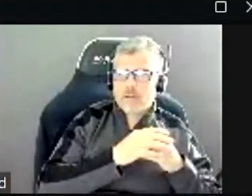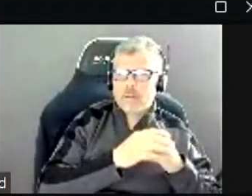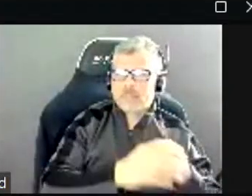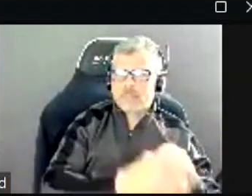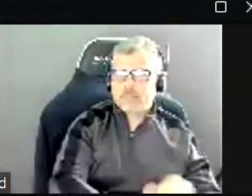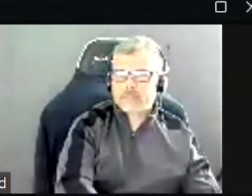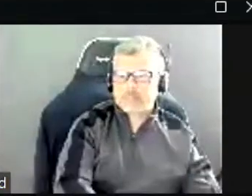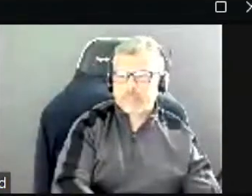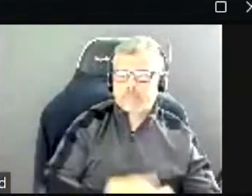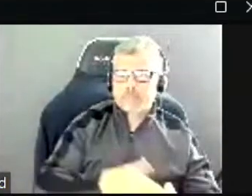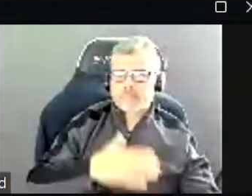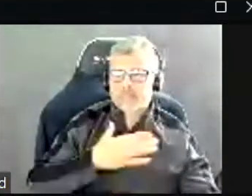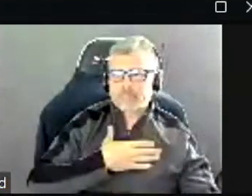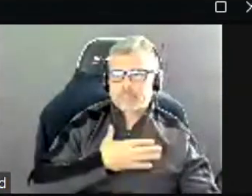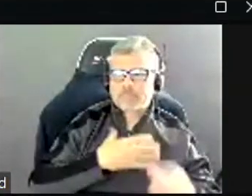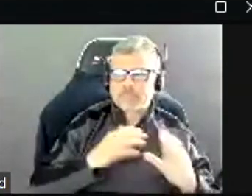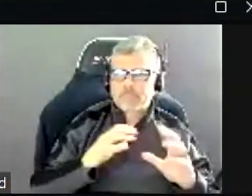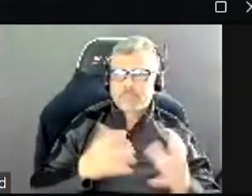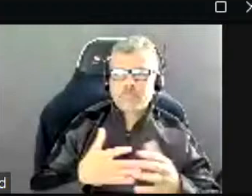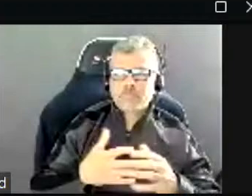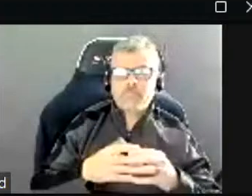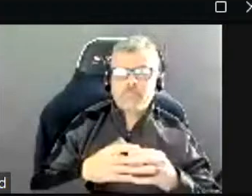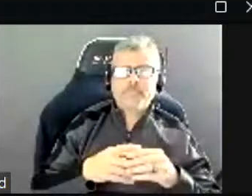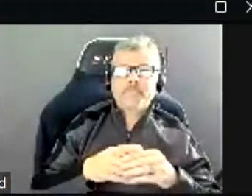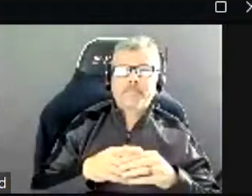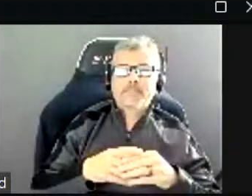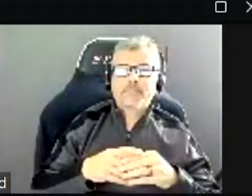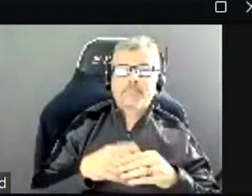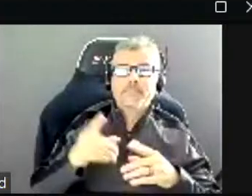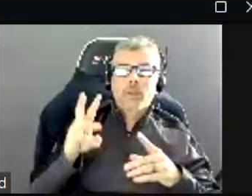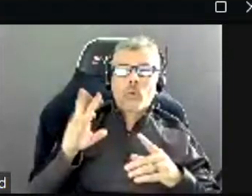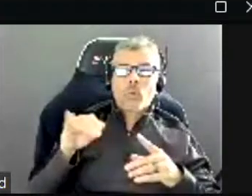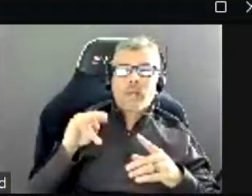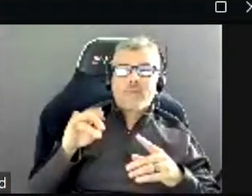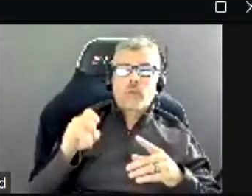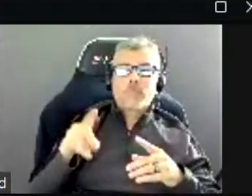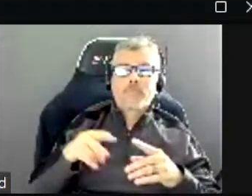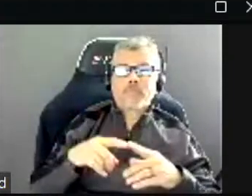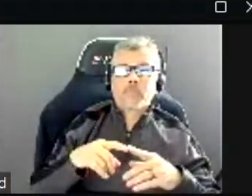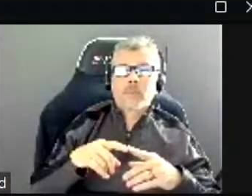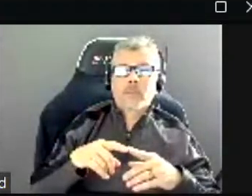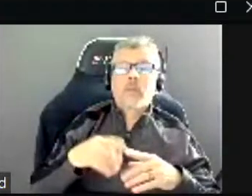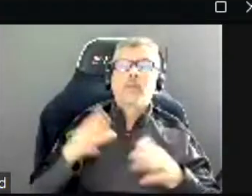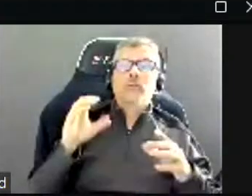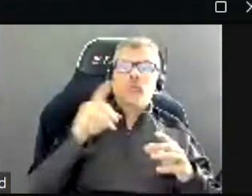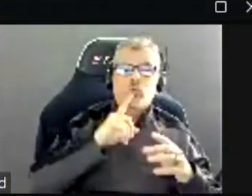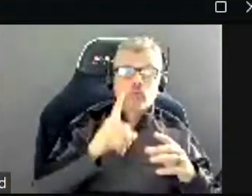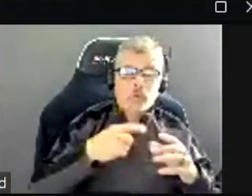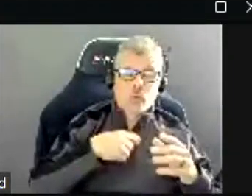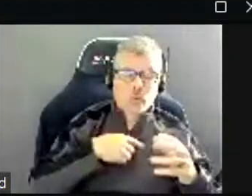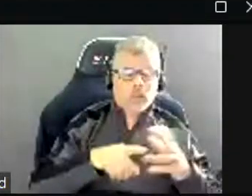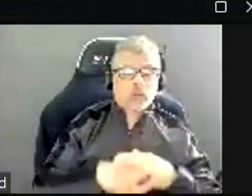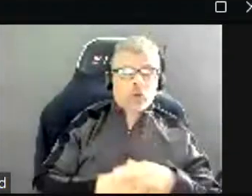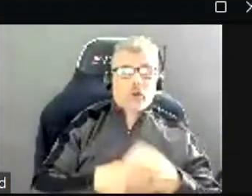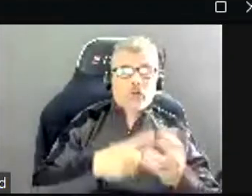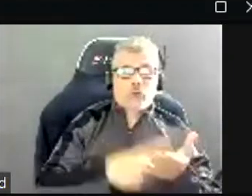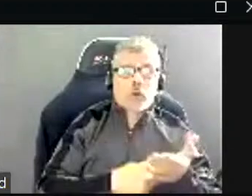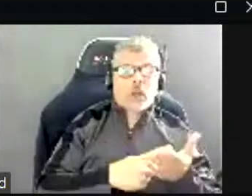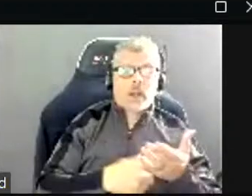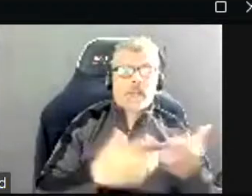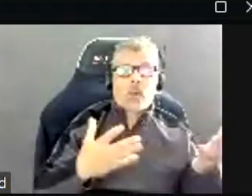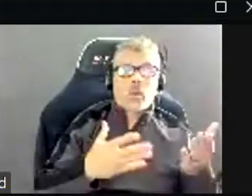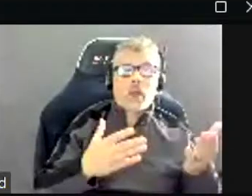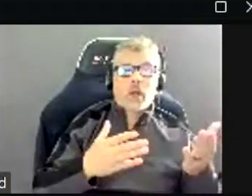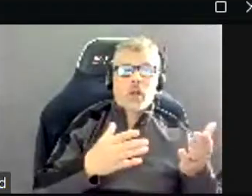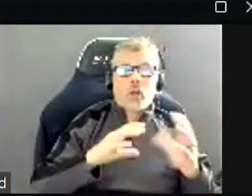my group, Winifred, you want to give a highlight? Sure. So we started off talking about